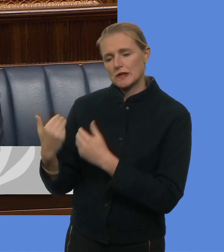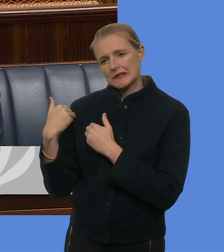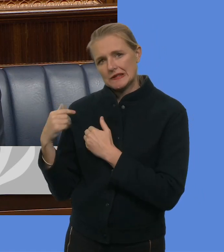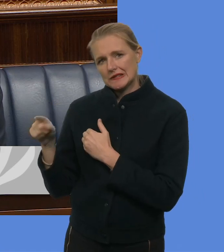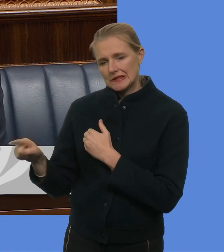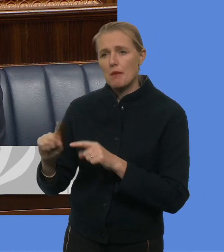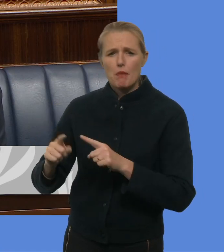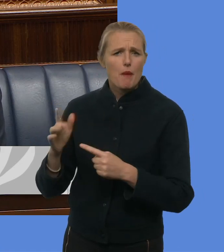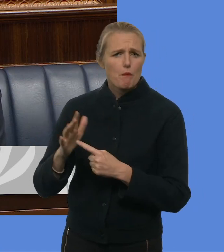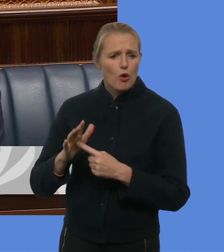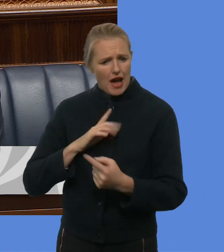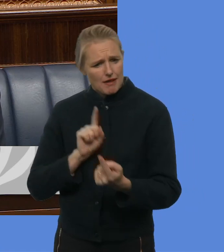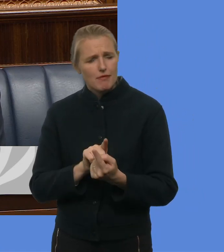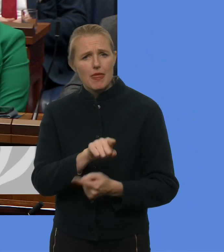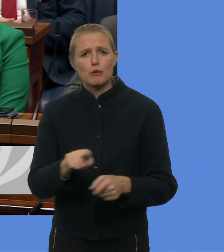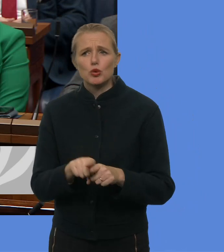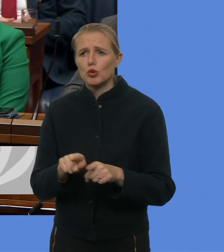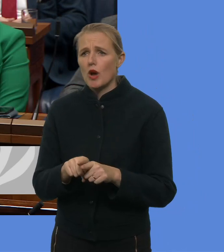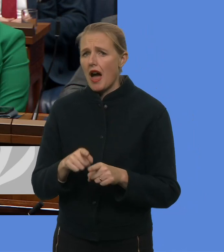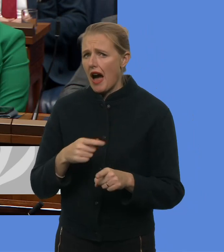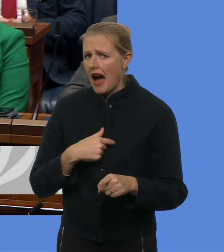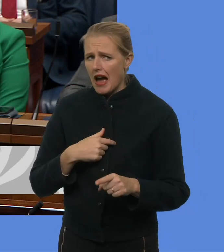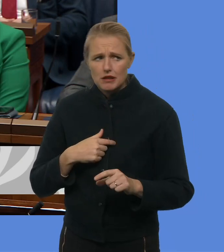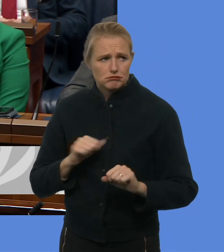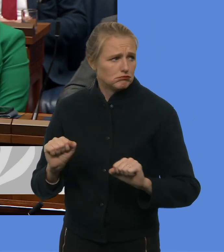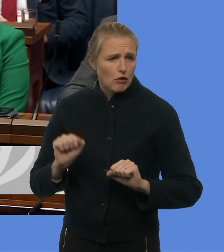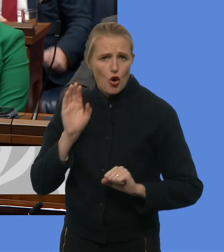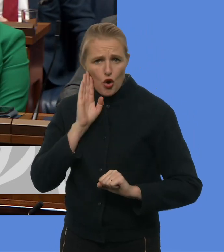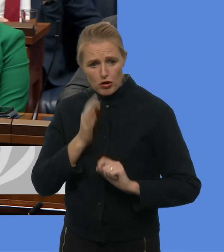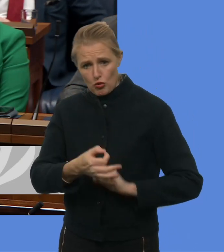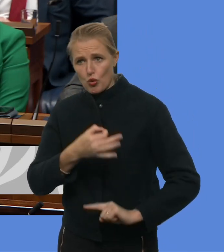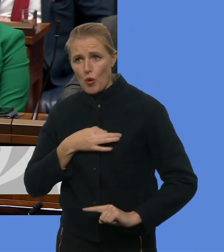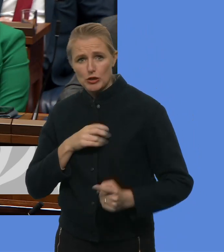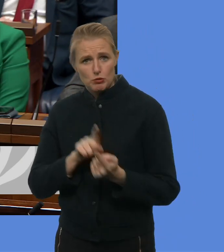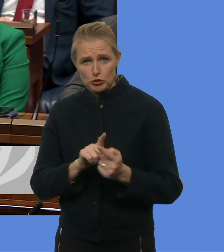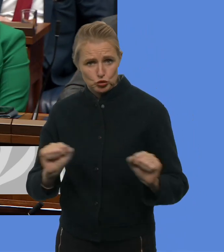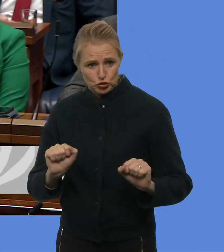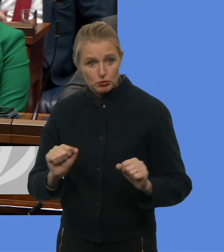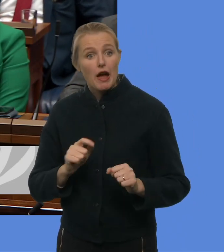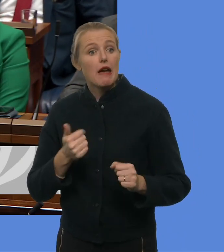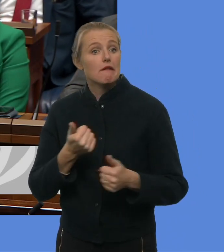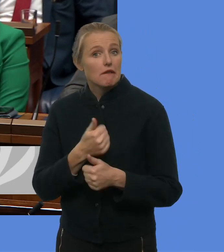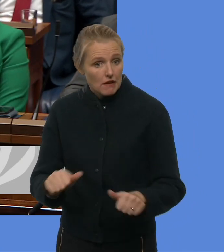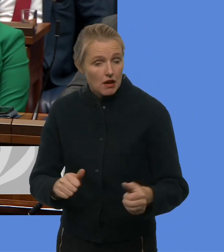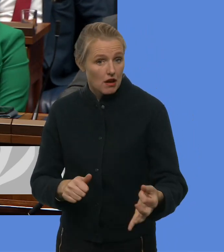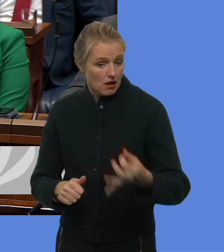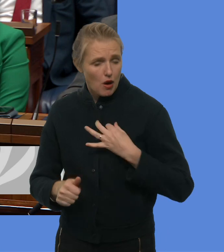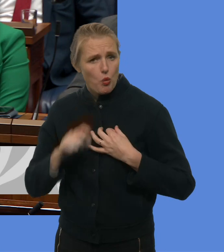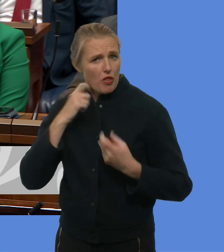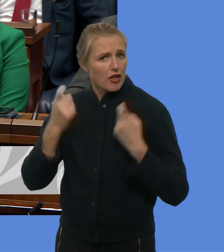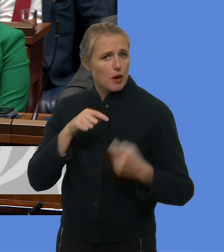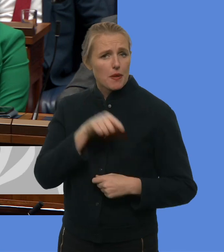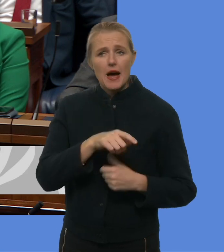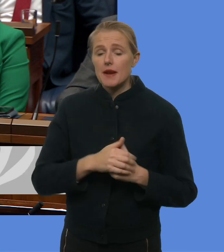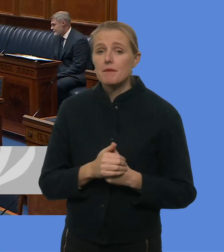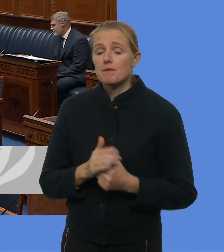directly, so we'll certainly look into that. I don't believe we've received a request, but if we have, we'll certainly look at that. And indeed, look, it's been